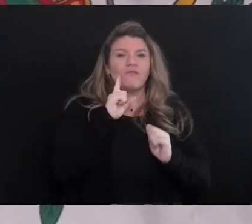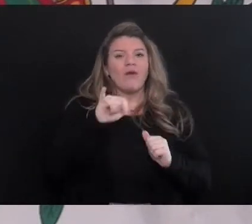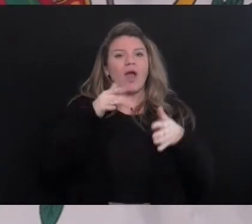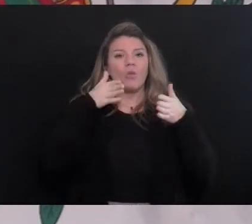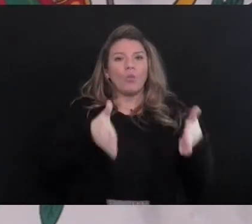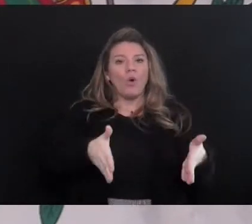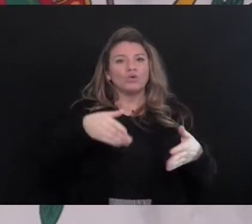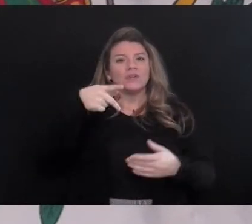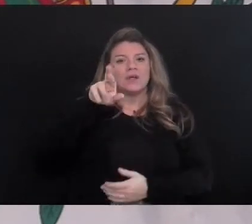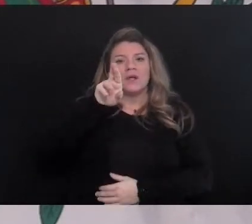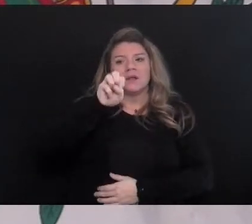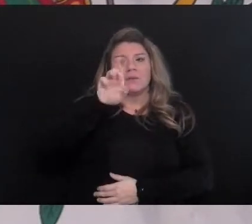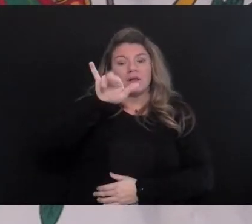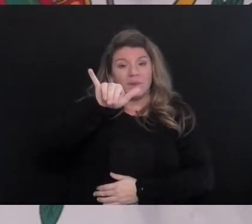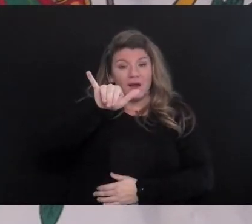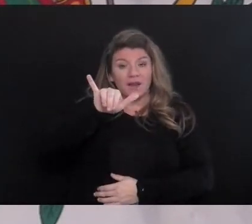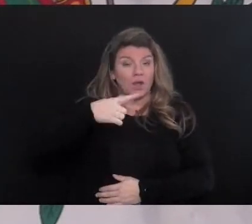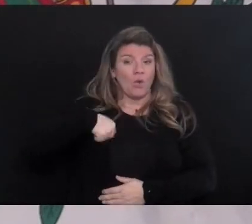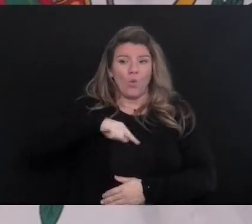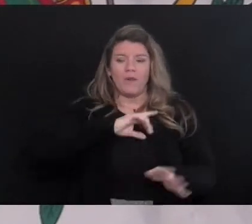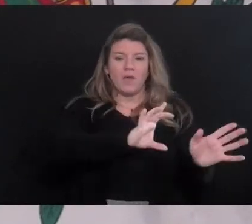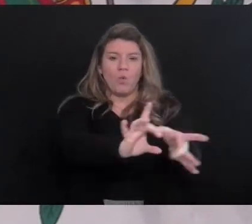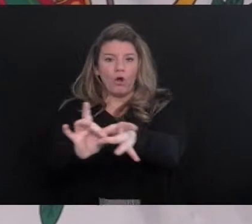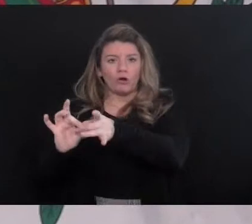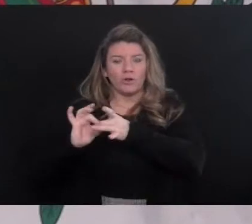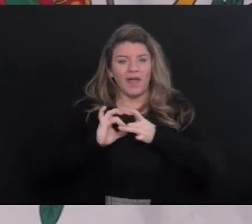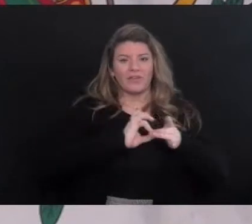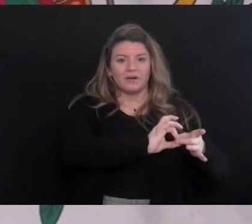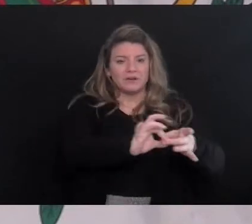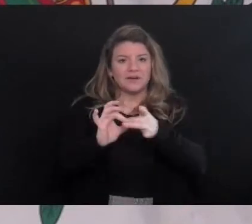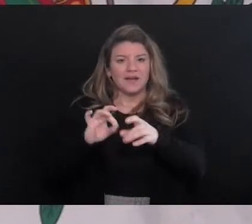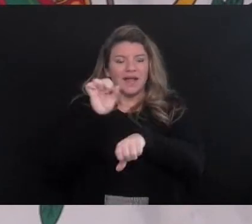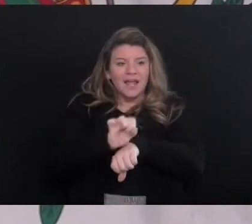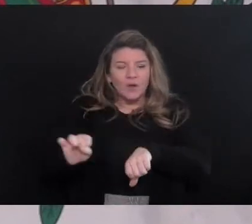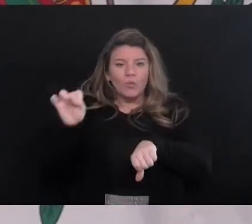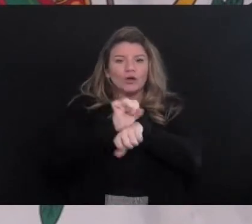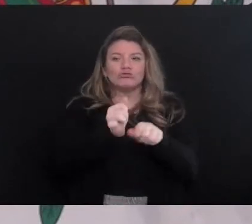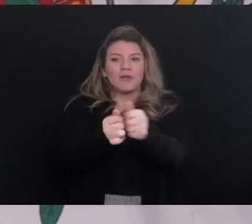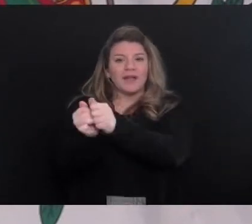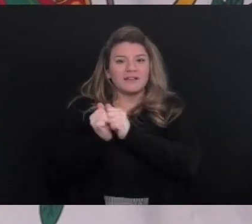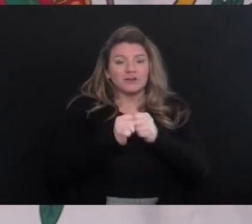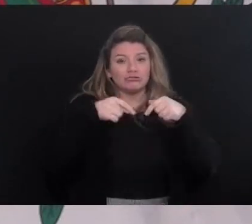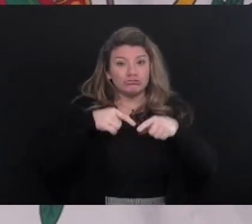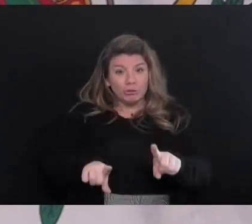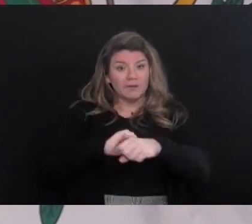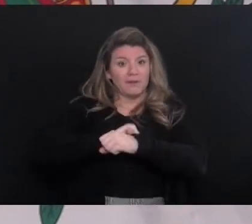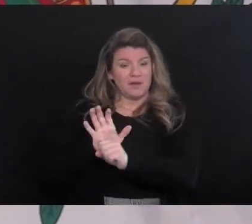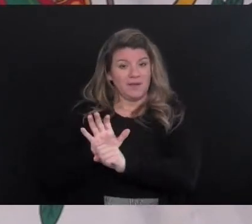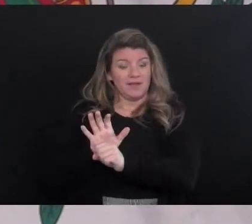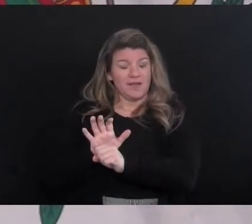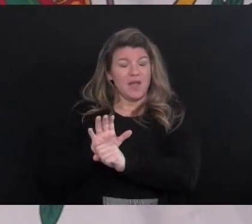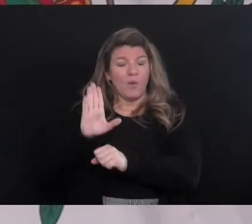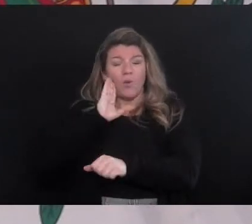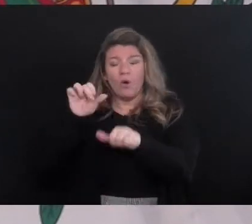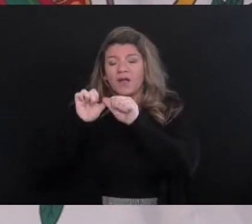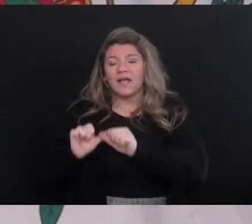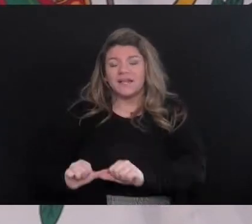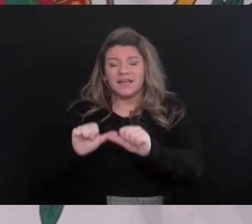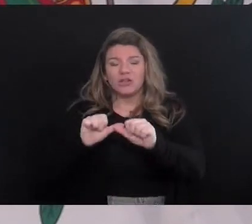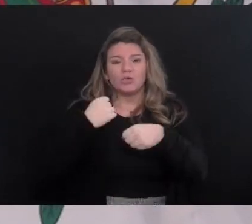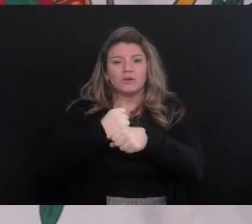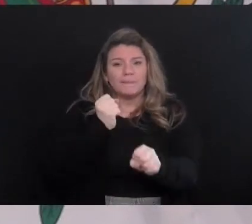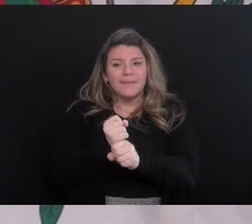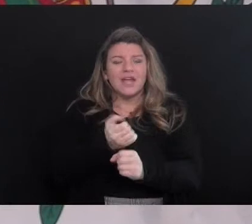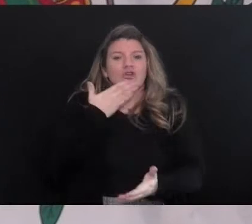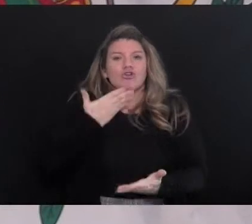Prosperity. We all pulled the rope together and stayed together in this terrible pandemic. And we continue to try to make good,